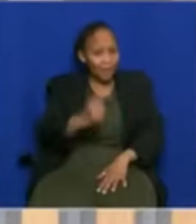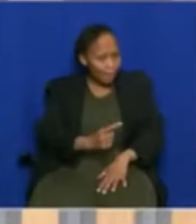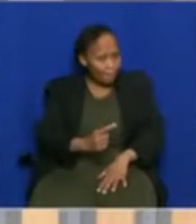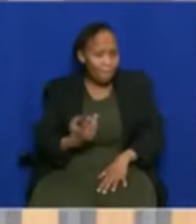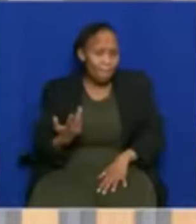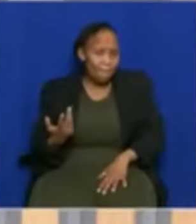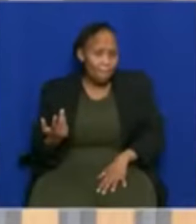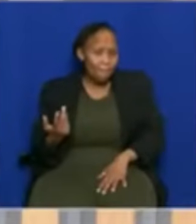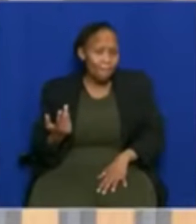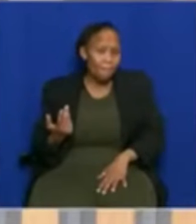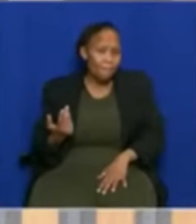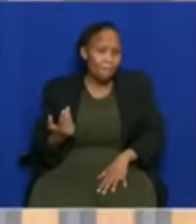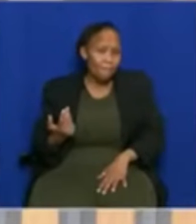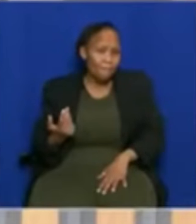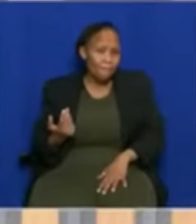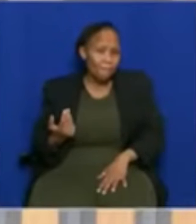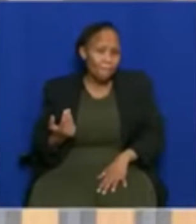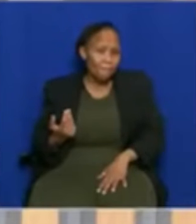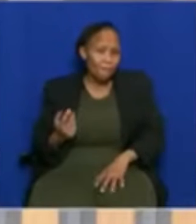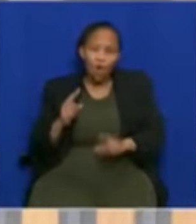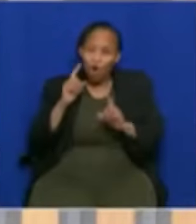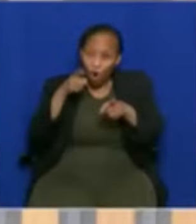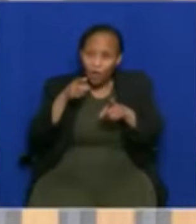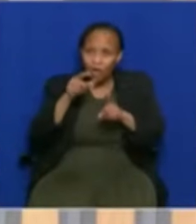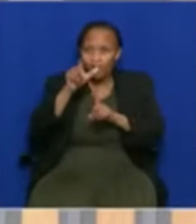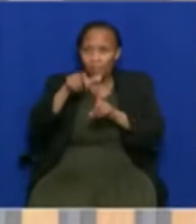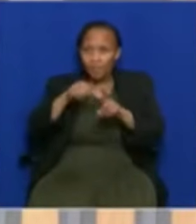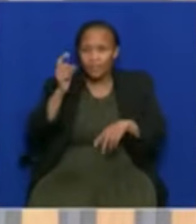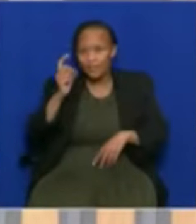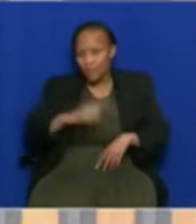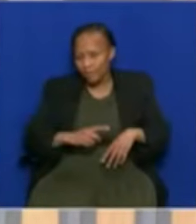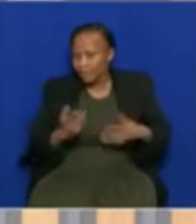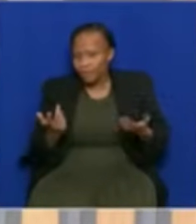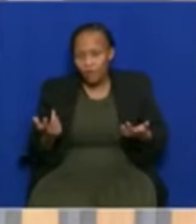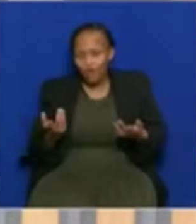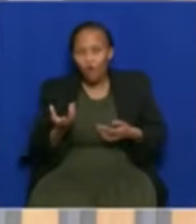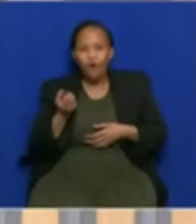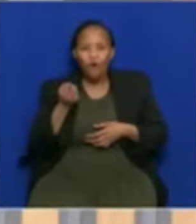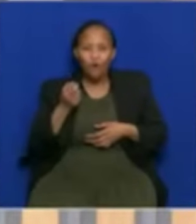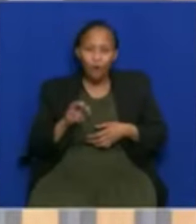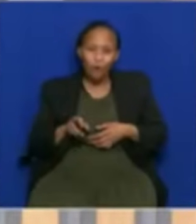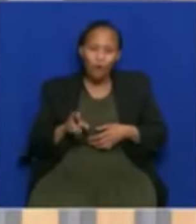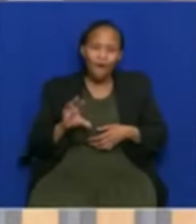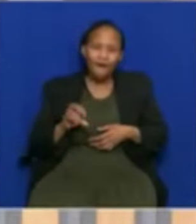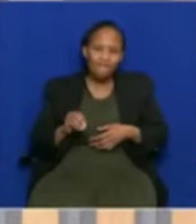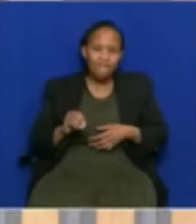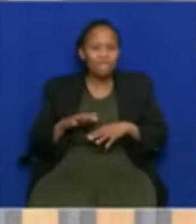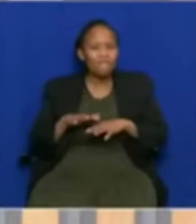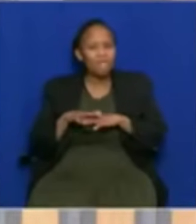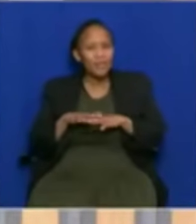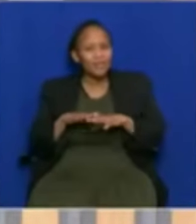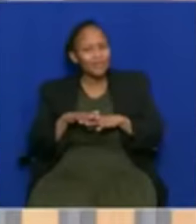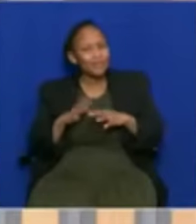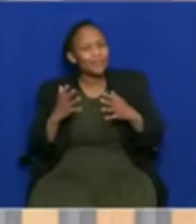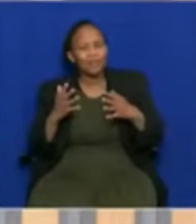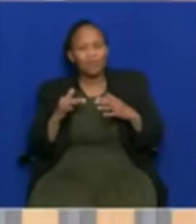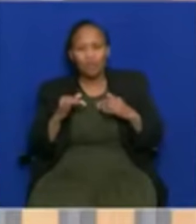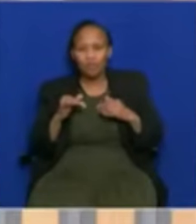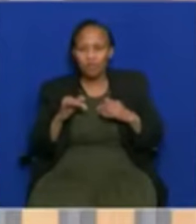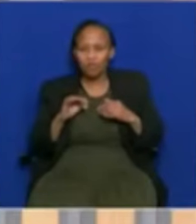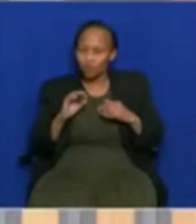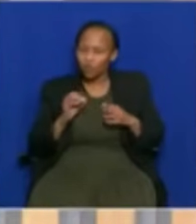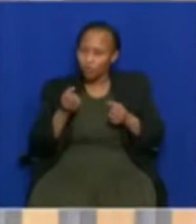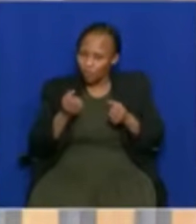was, or rather had a basis in terms of the empowering provisions. That's why it appears